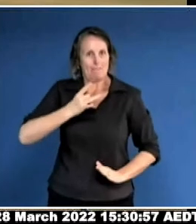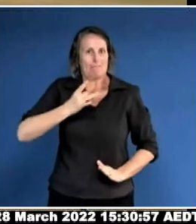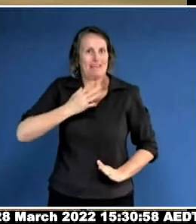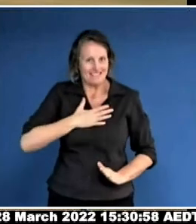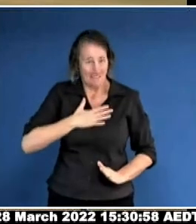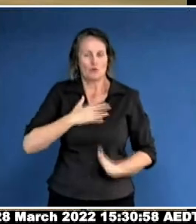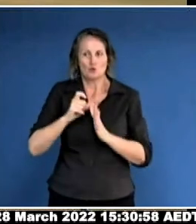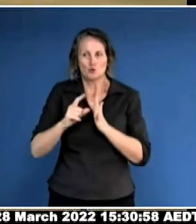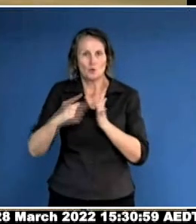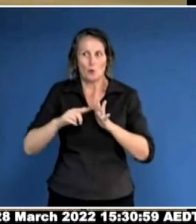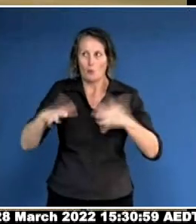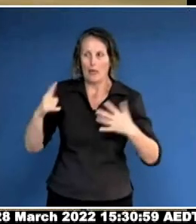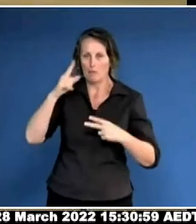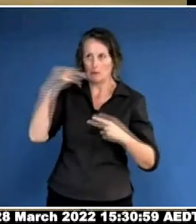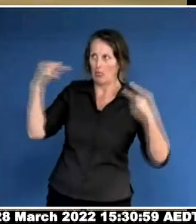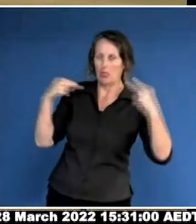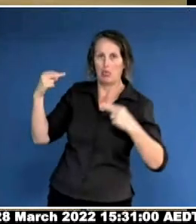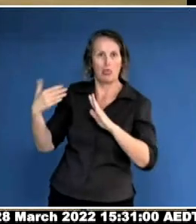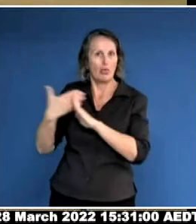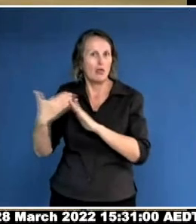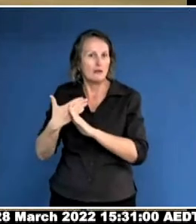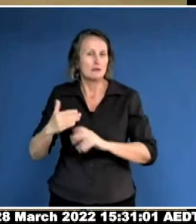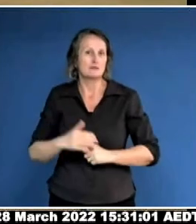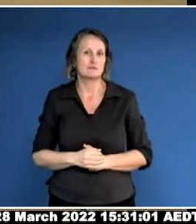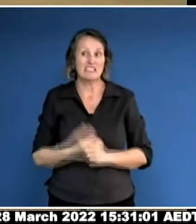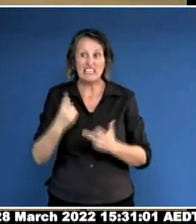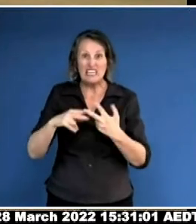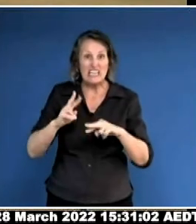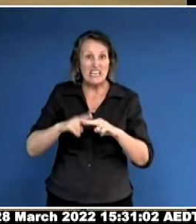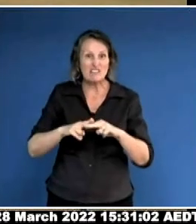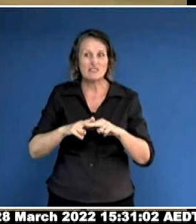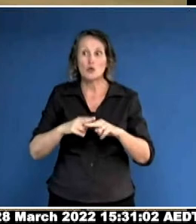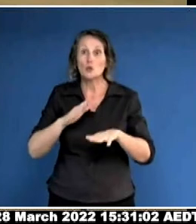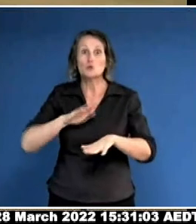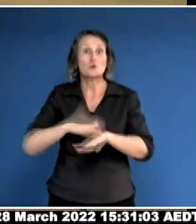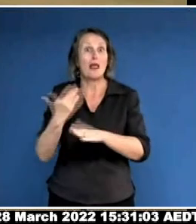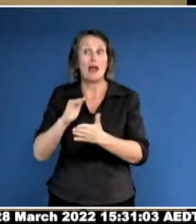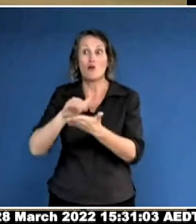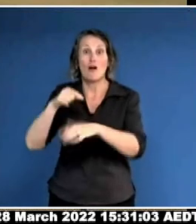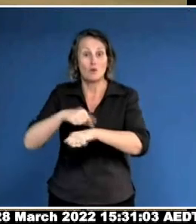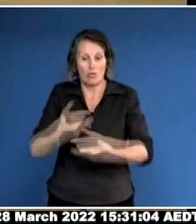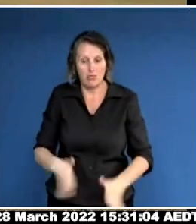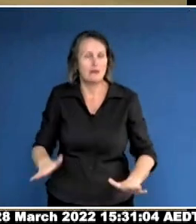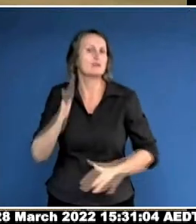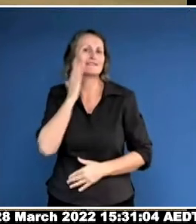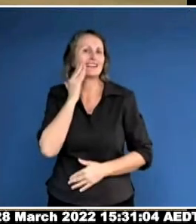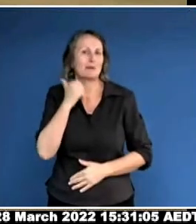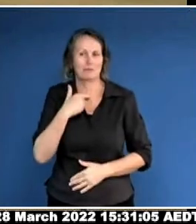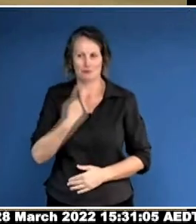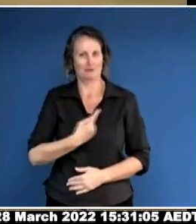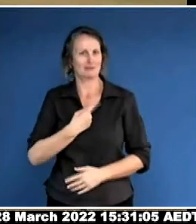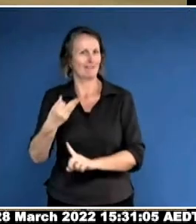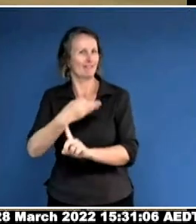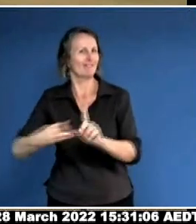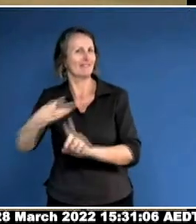stress. If I experienced some incontinence, it didn't really matter because no one was around. But going to the toilet was